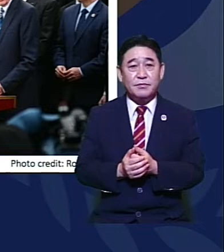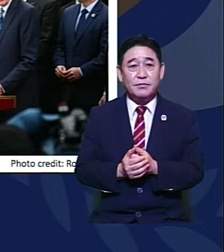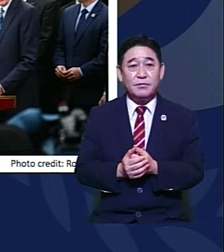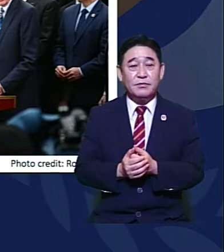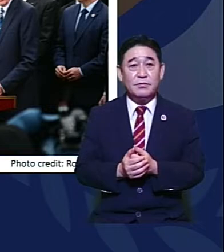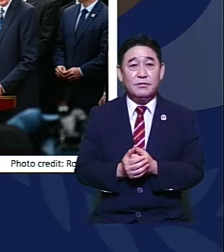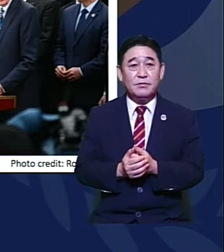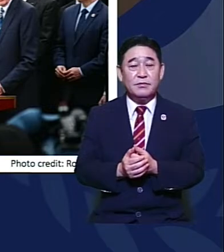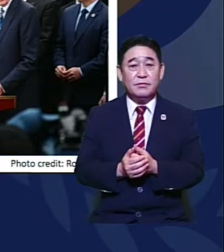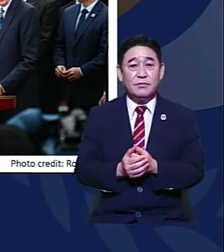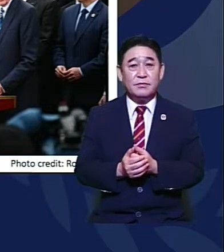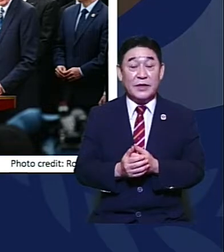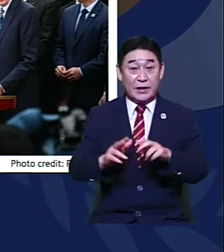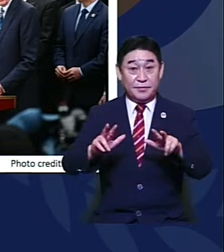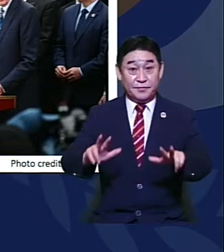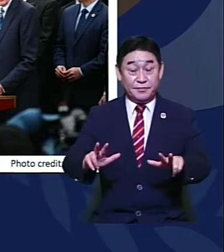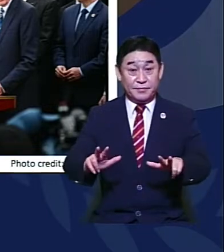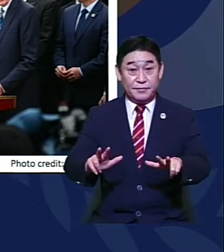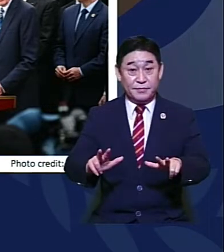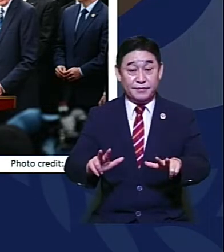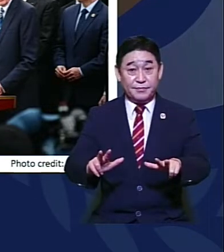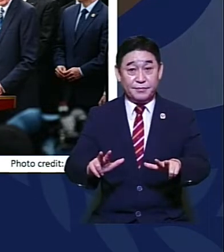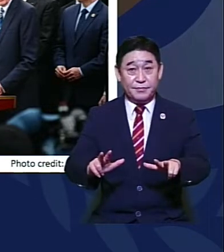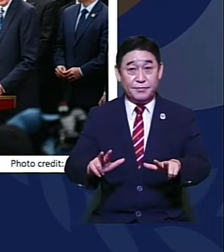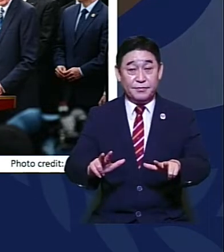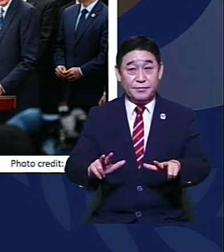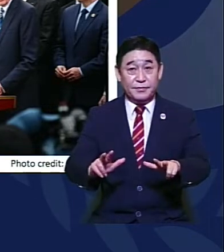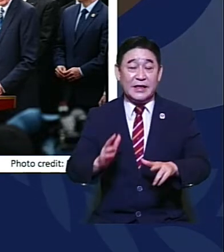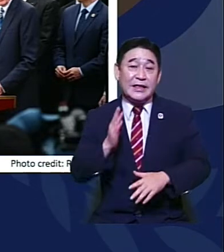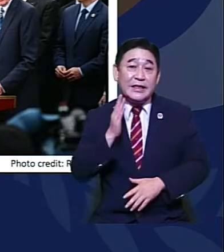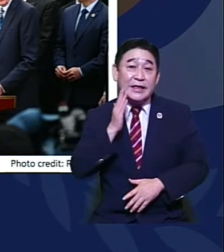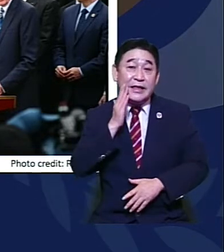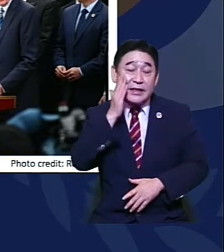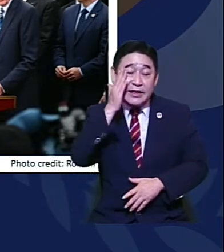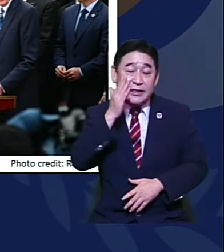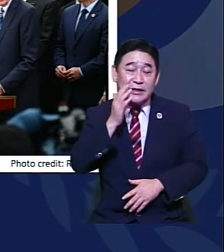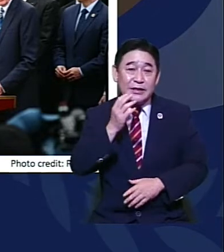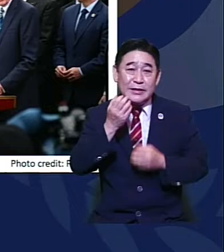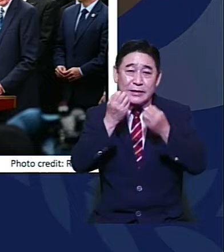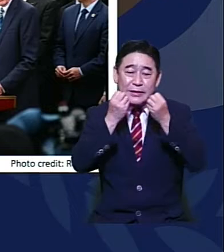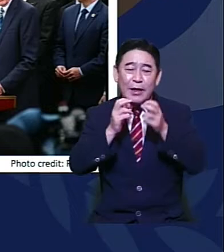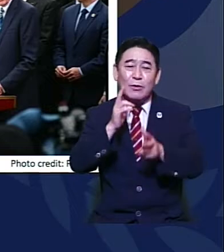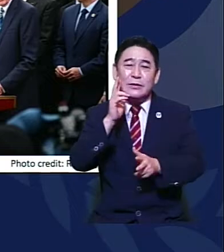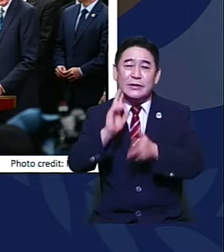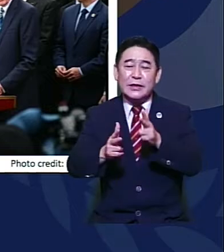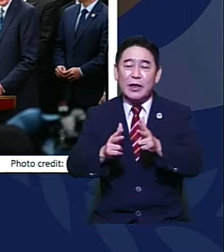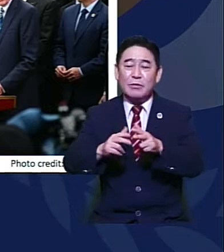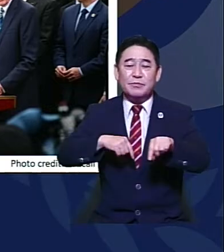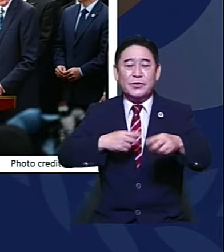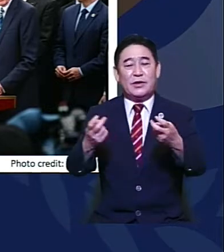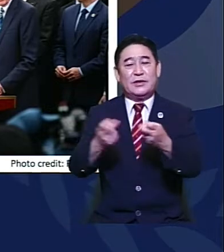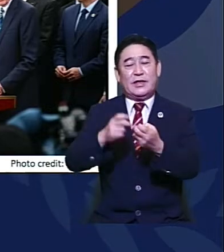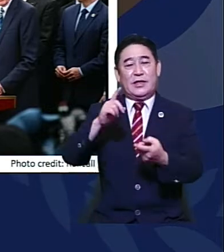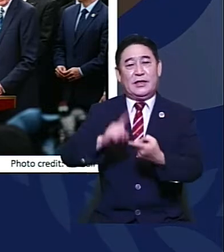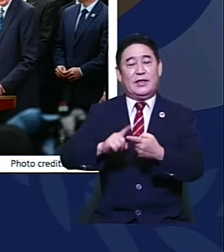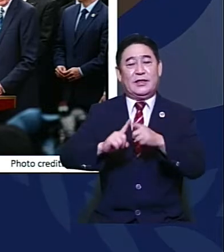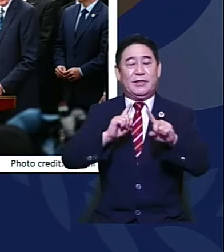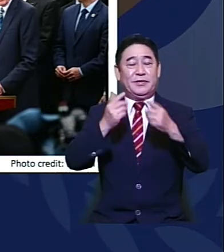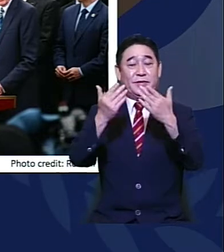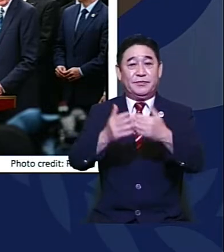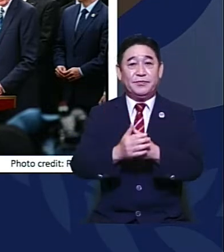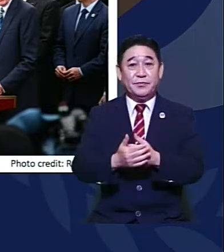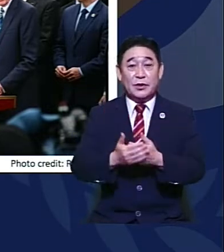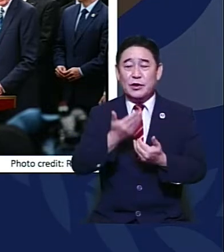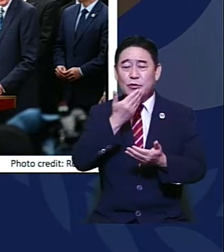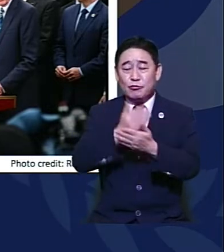Now let's see the Green New Deal policy and the funding trend of the major development